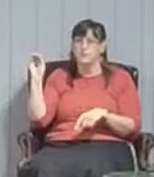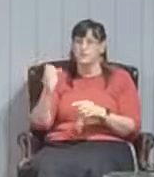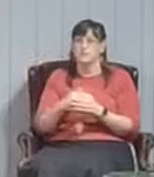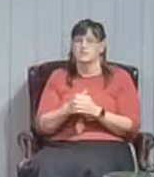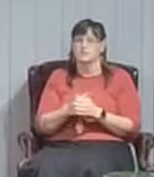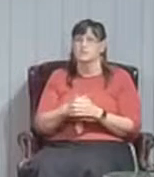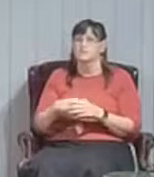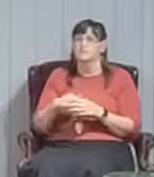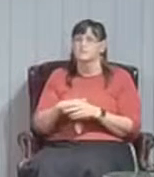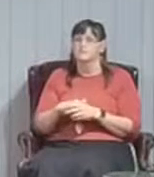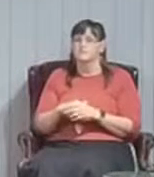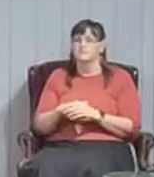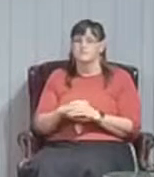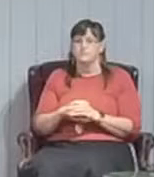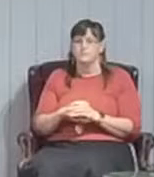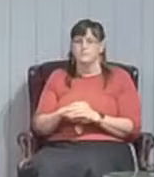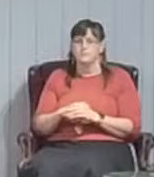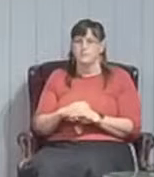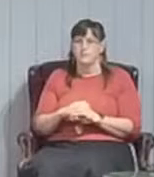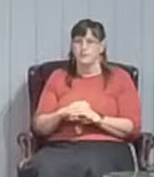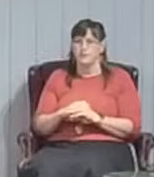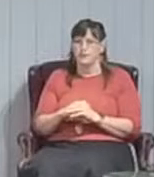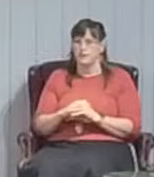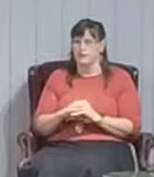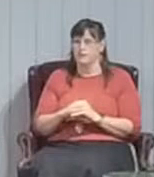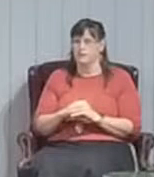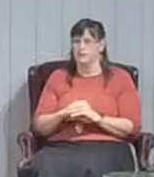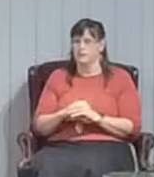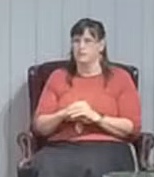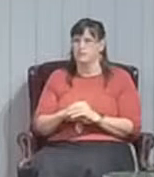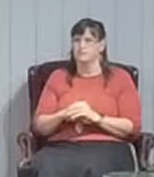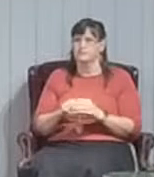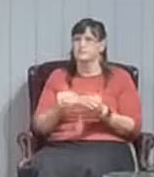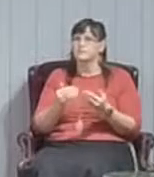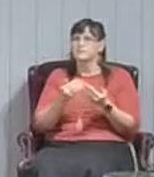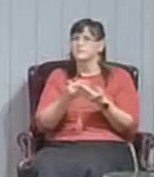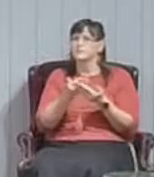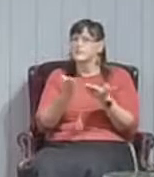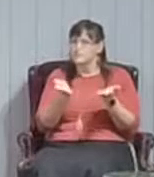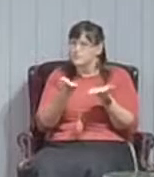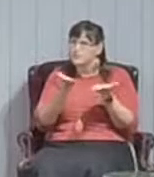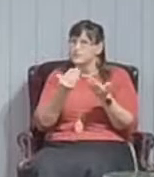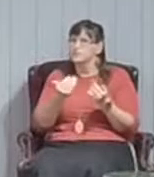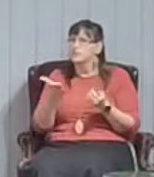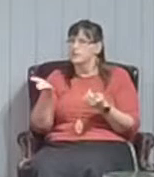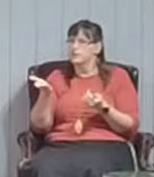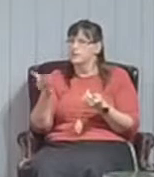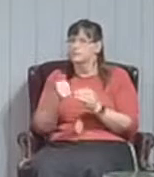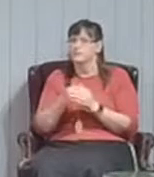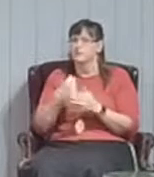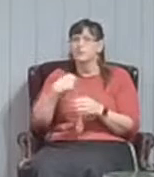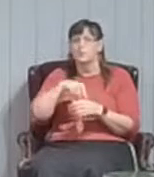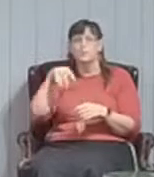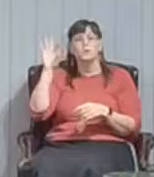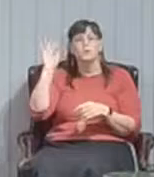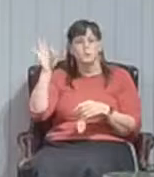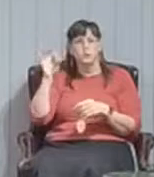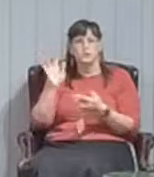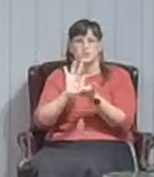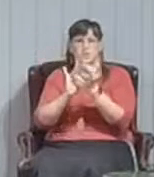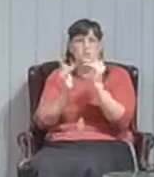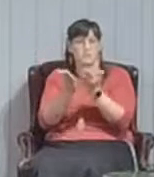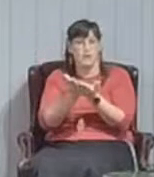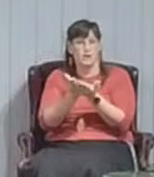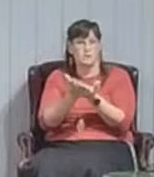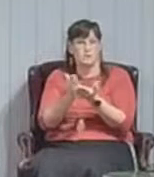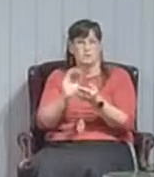years have gone down the road, and so more than 30. But here's the thing. We're preaching a Bible that hasn't changed